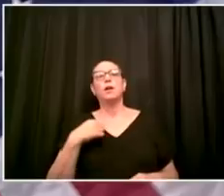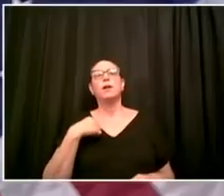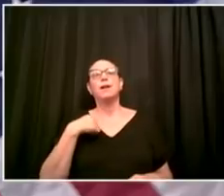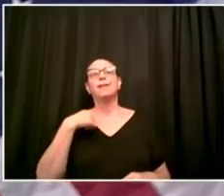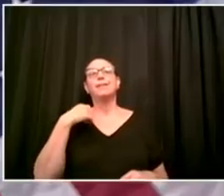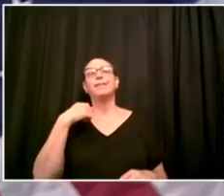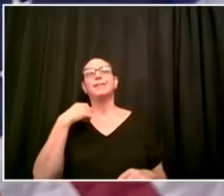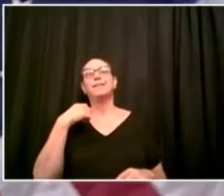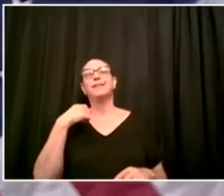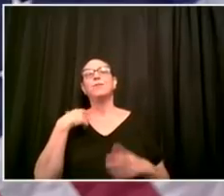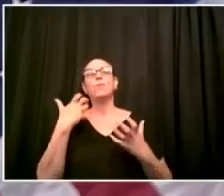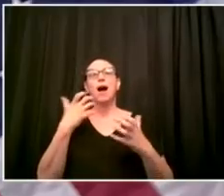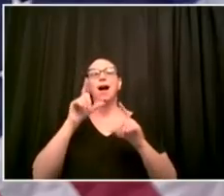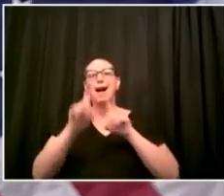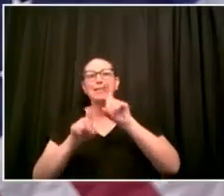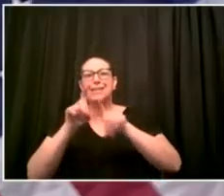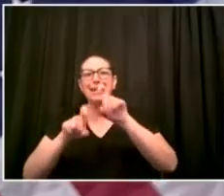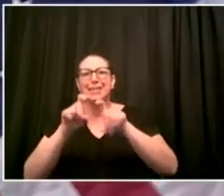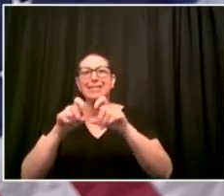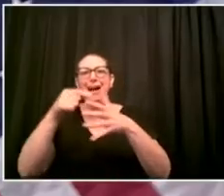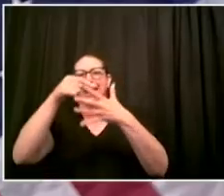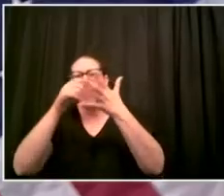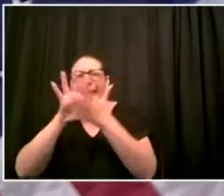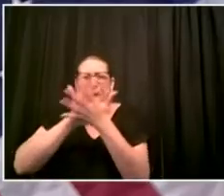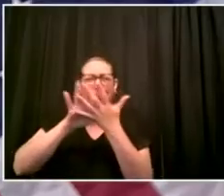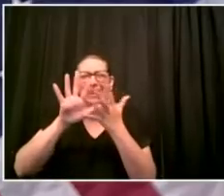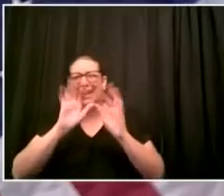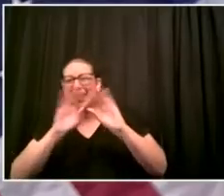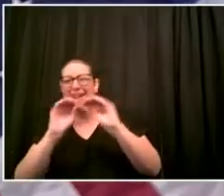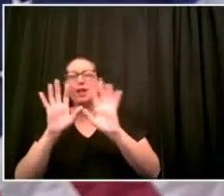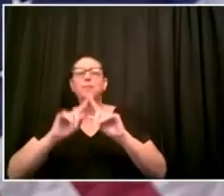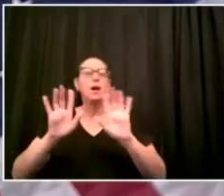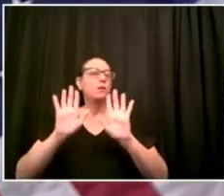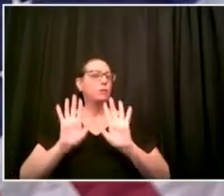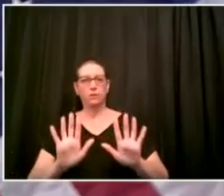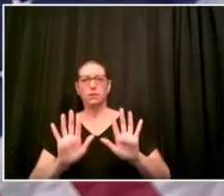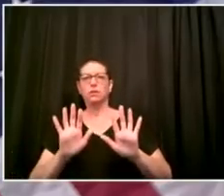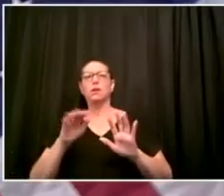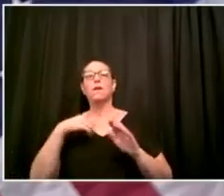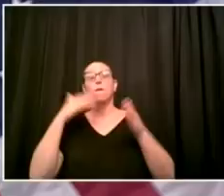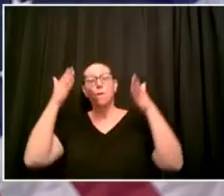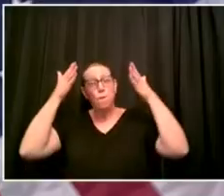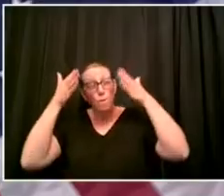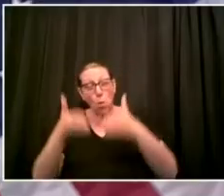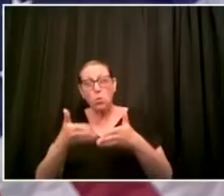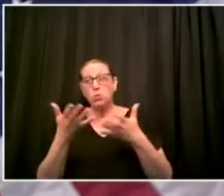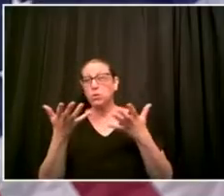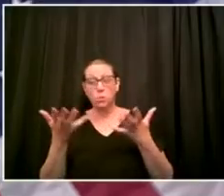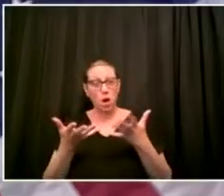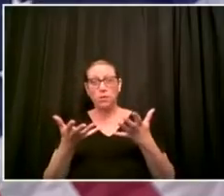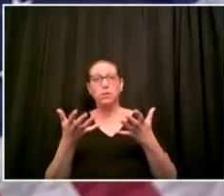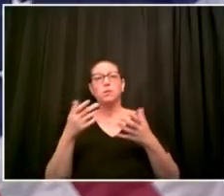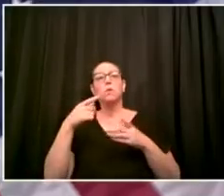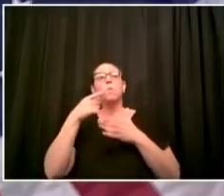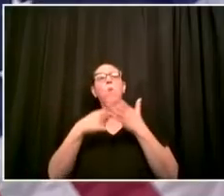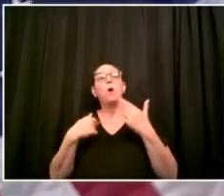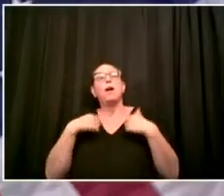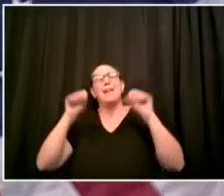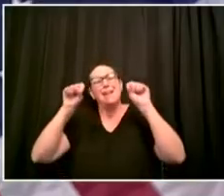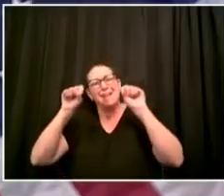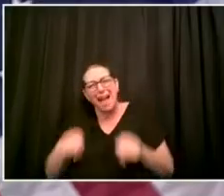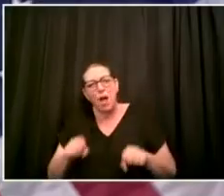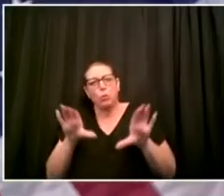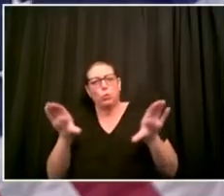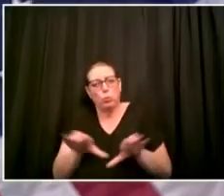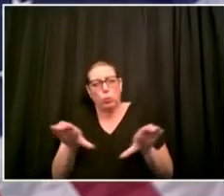focus on what we can achieve. If you think about the people you have been in close contact with in the last 48